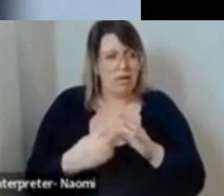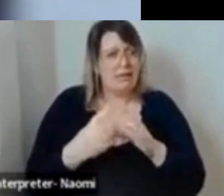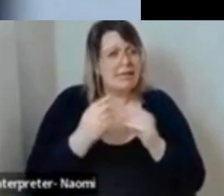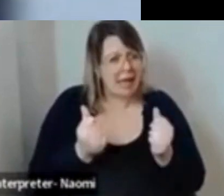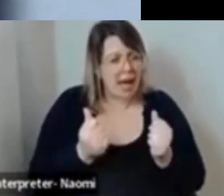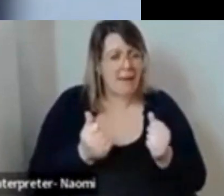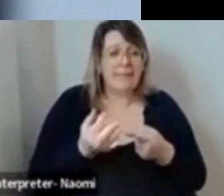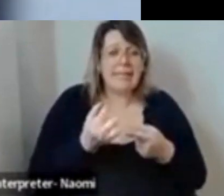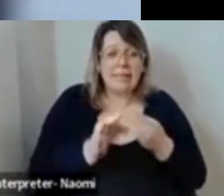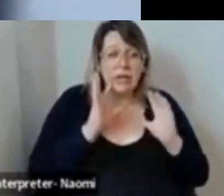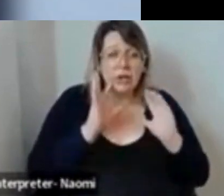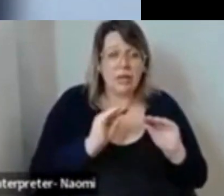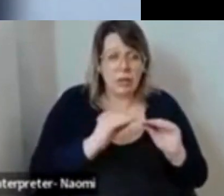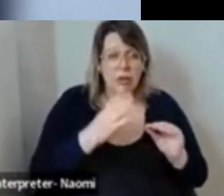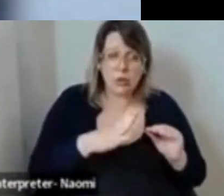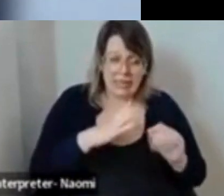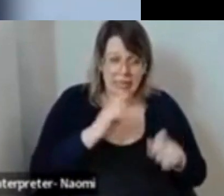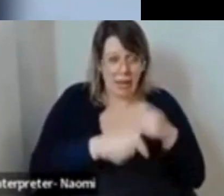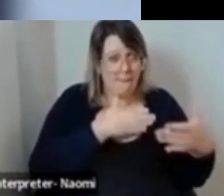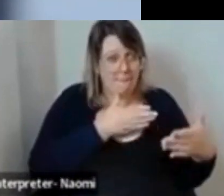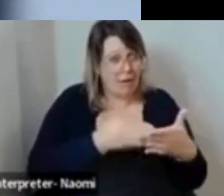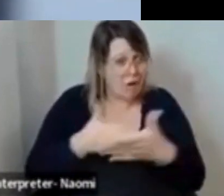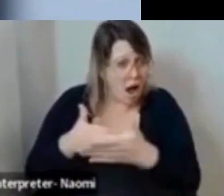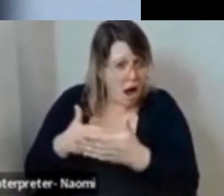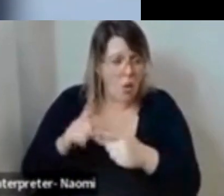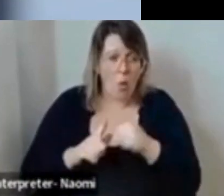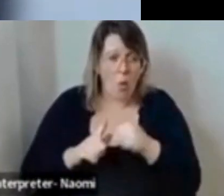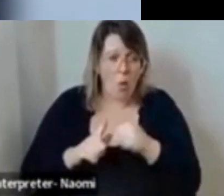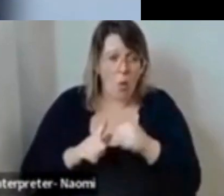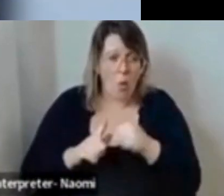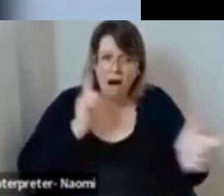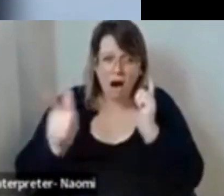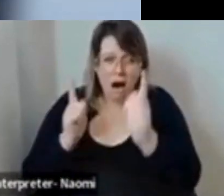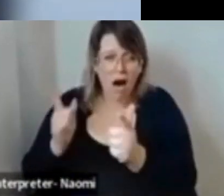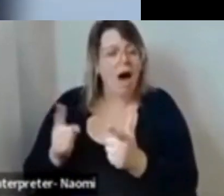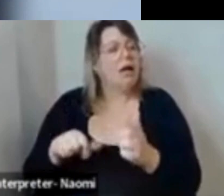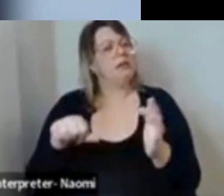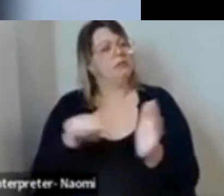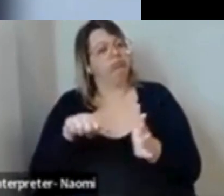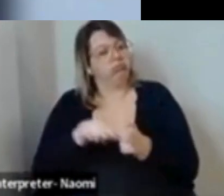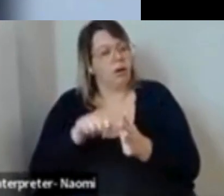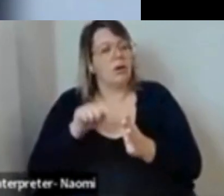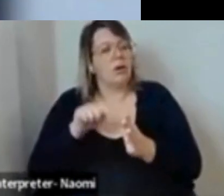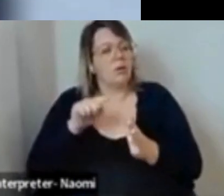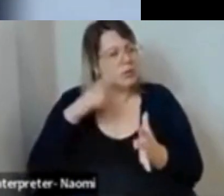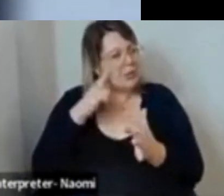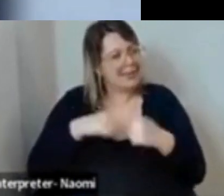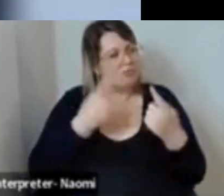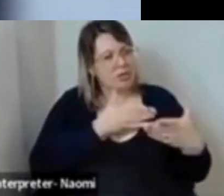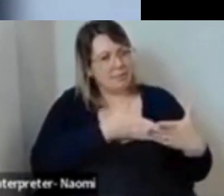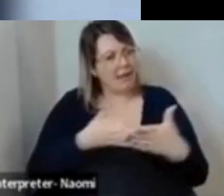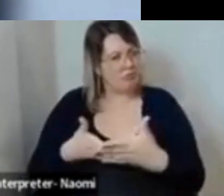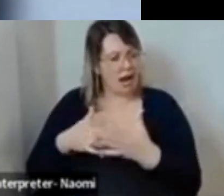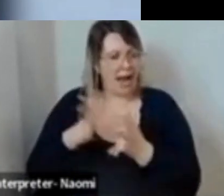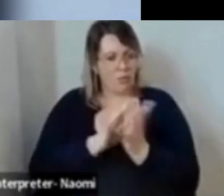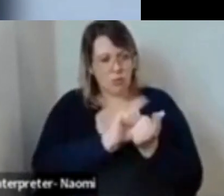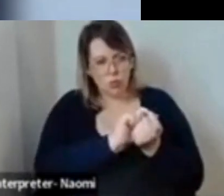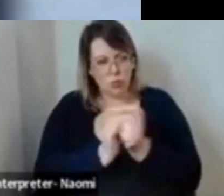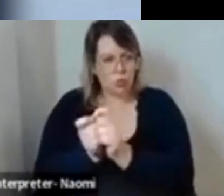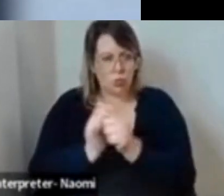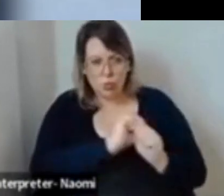needs and distance, are all absolutely key to trying to make a reality of that in each and every